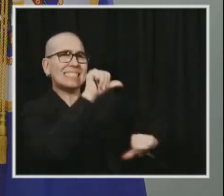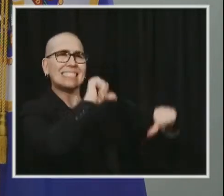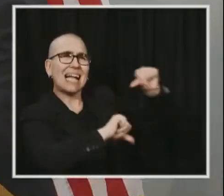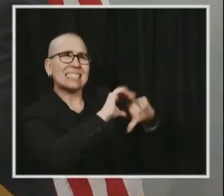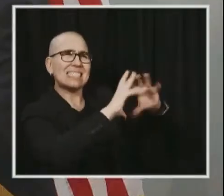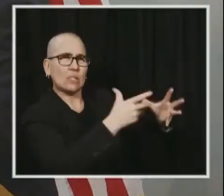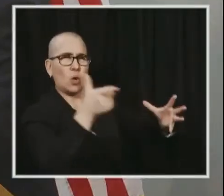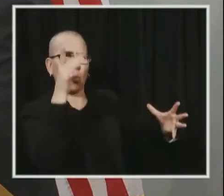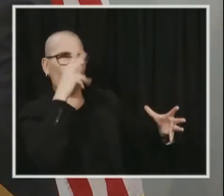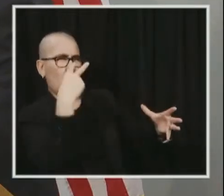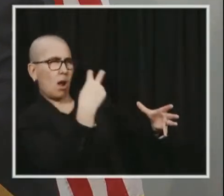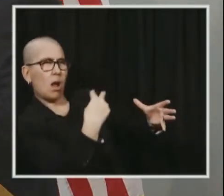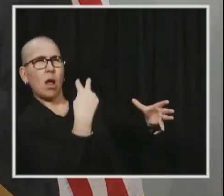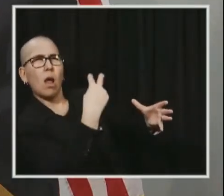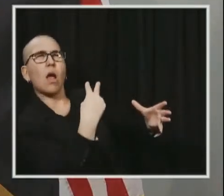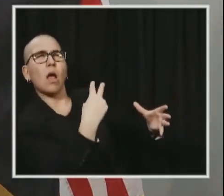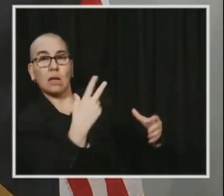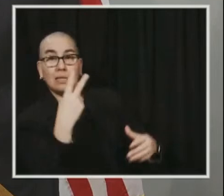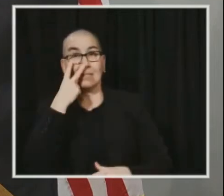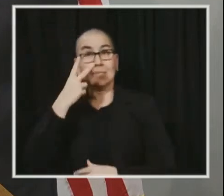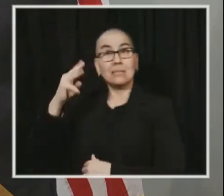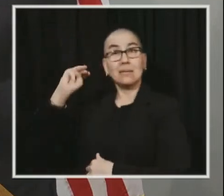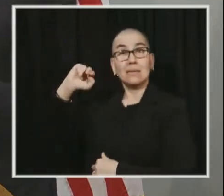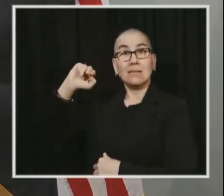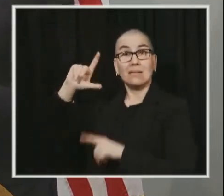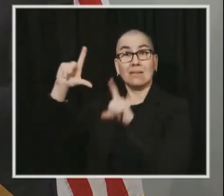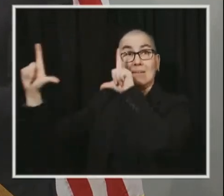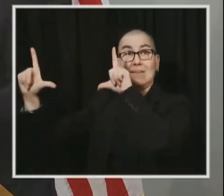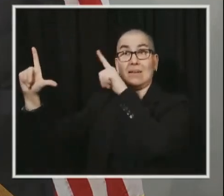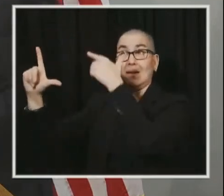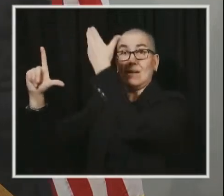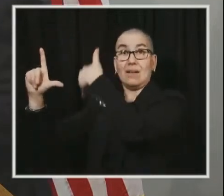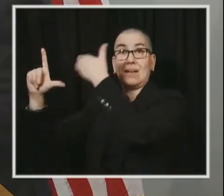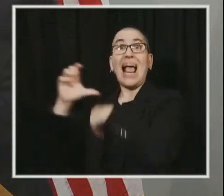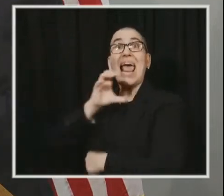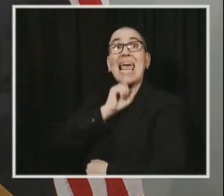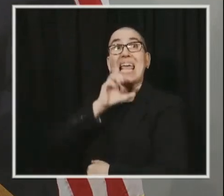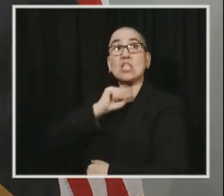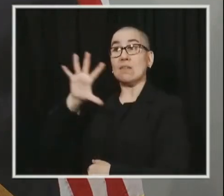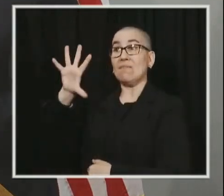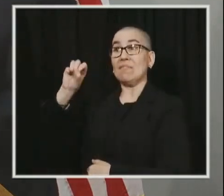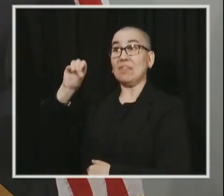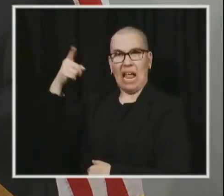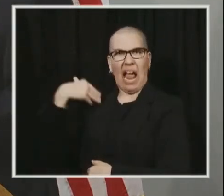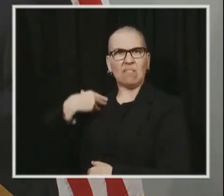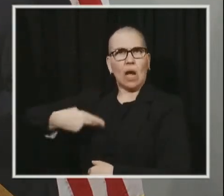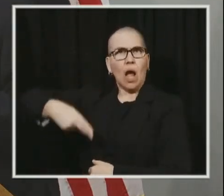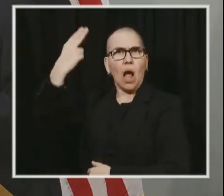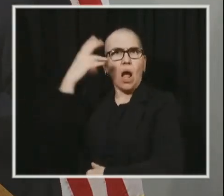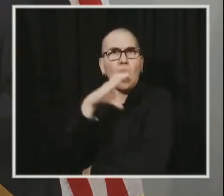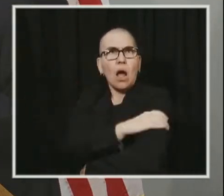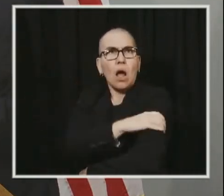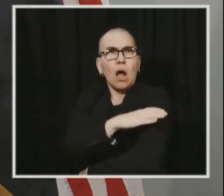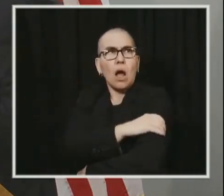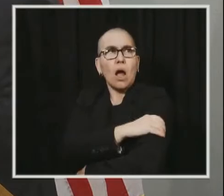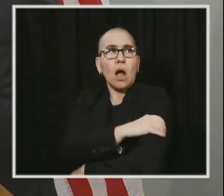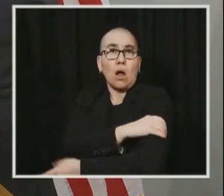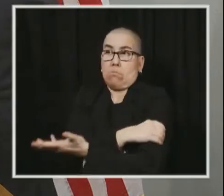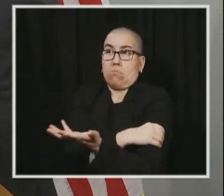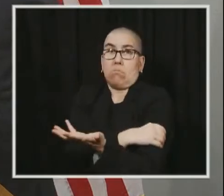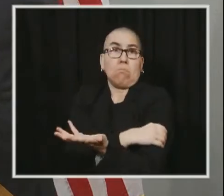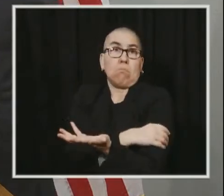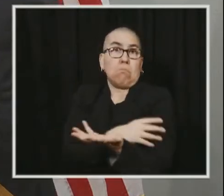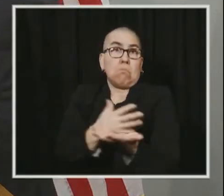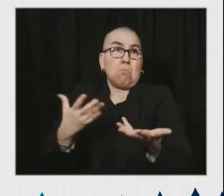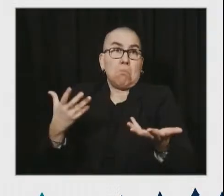if you looked up here, you're 50 years old, you have hypertension, you're one of the 10 of the things that CDC lists